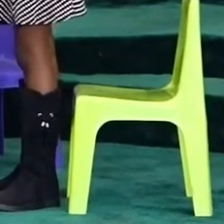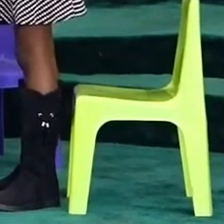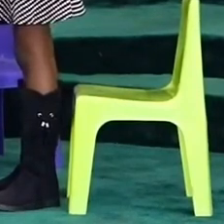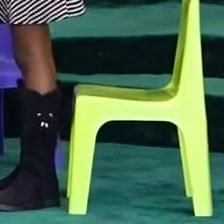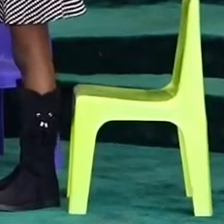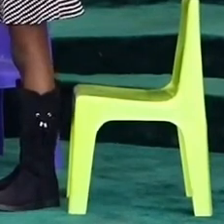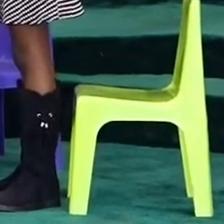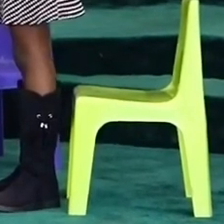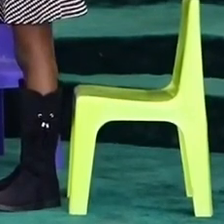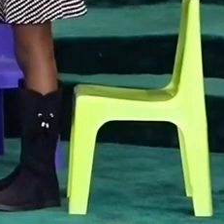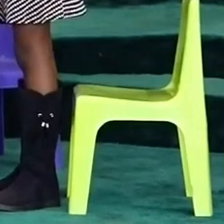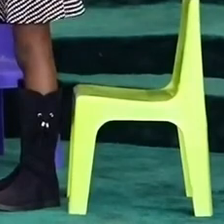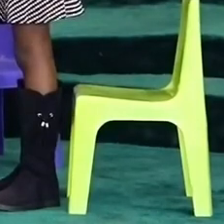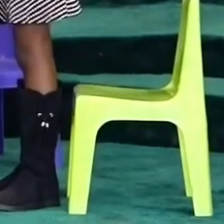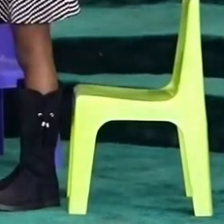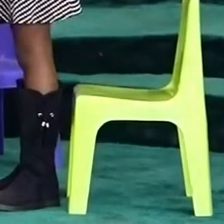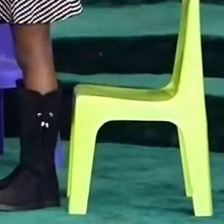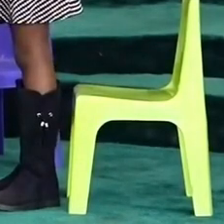love. I'm your